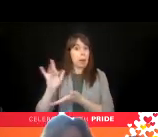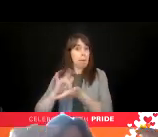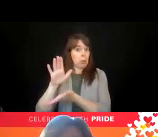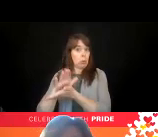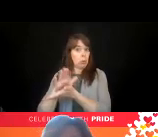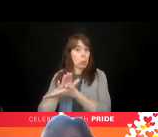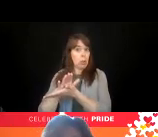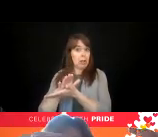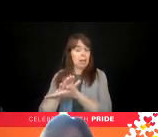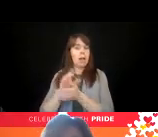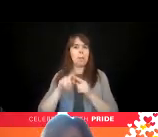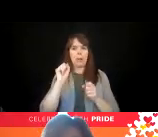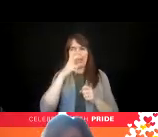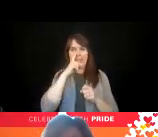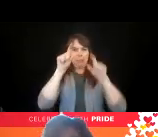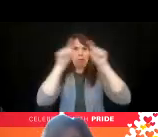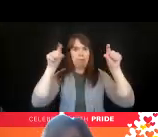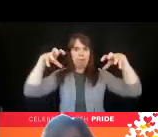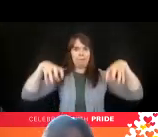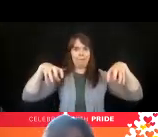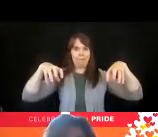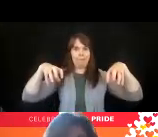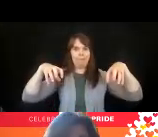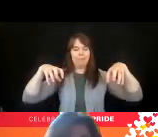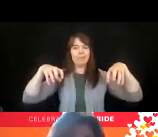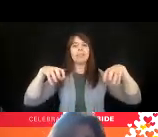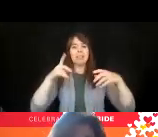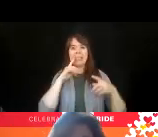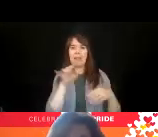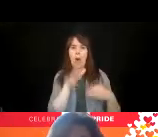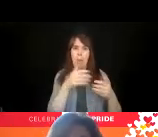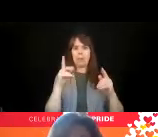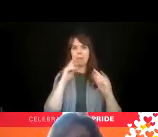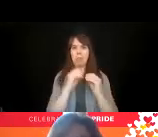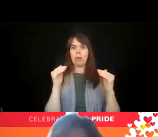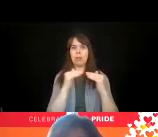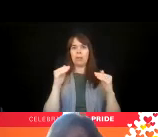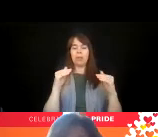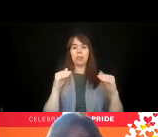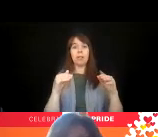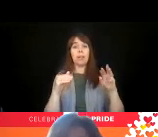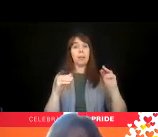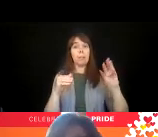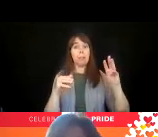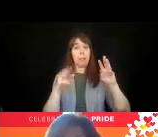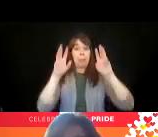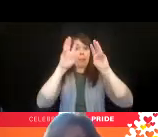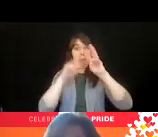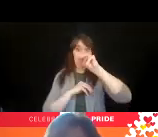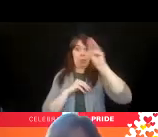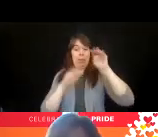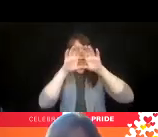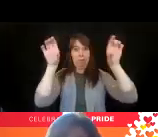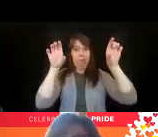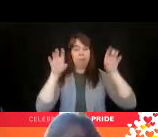School, but you can see the balance between both logos. Michigan Medicine is underneath each of